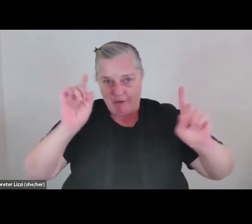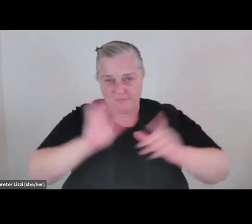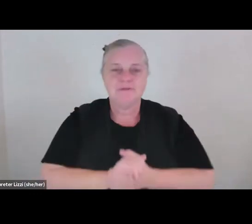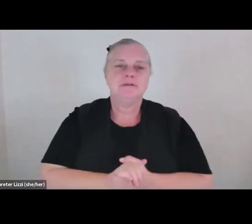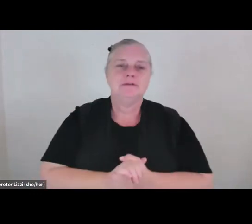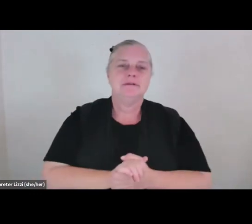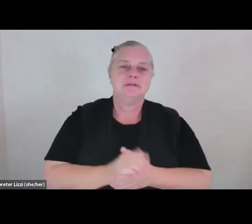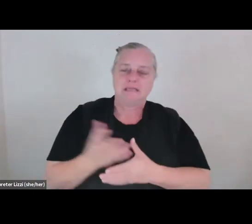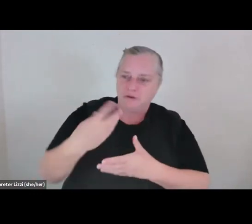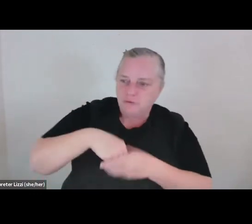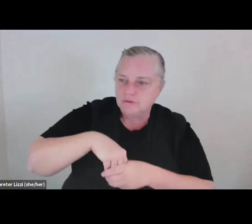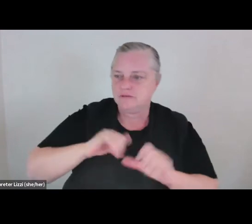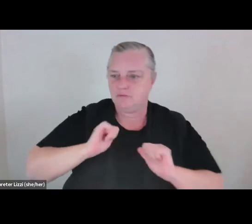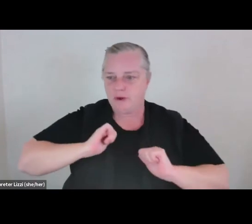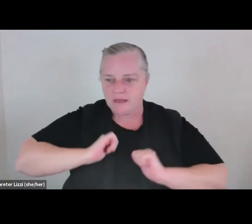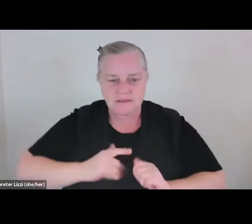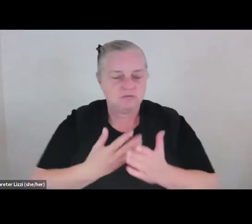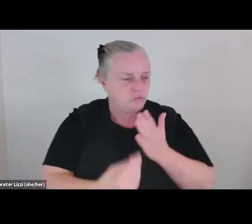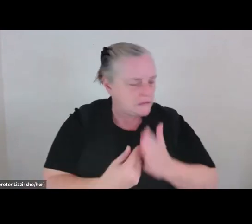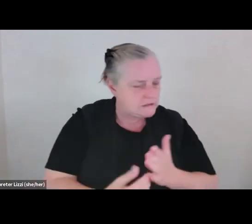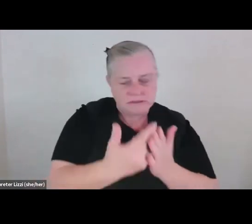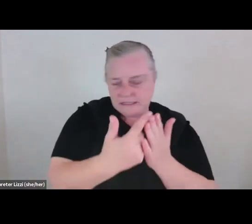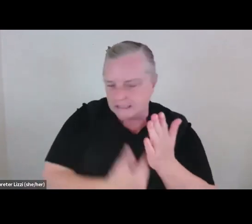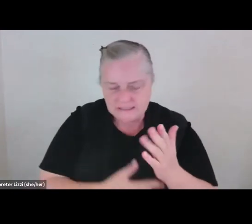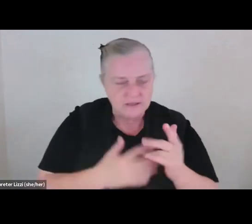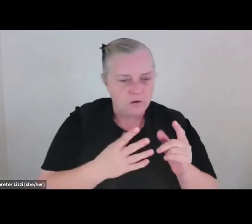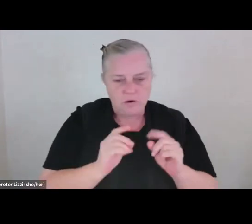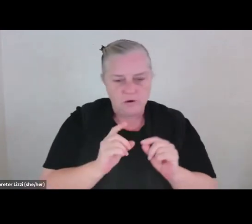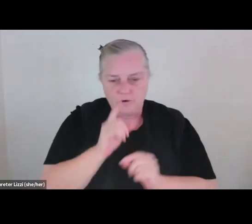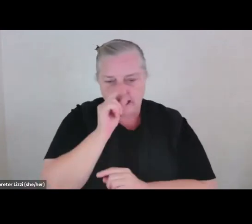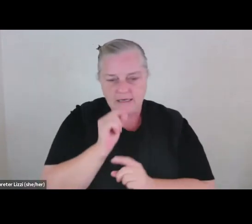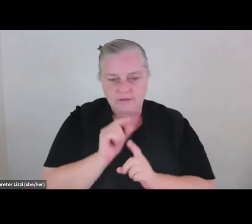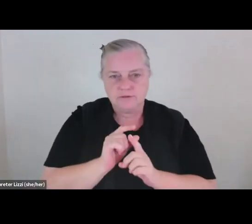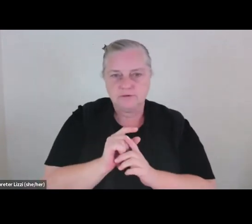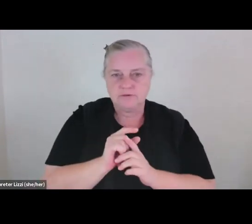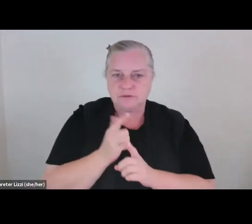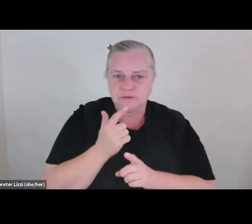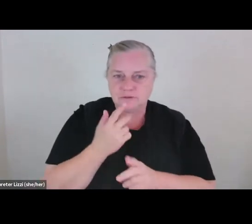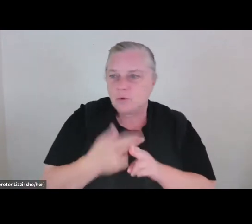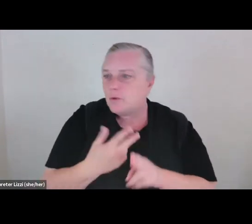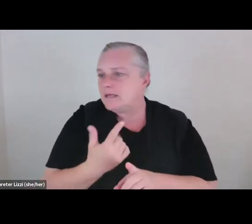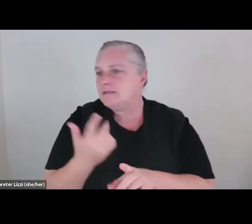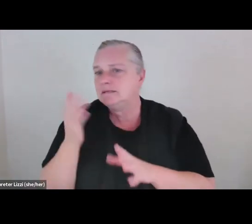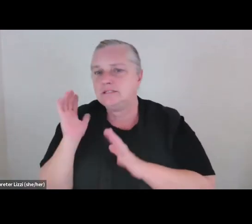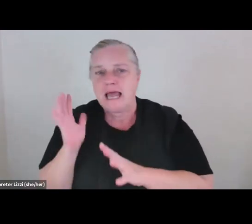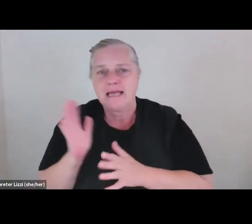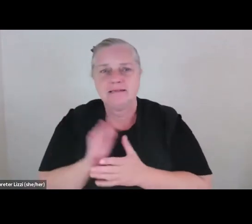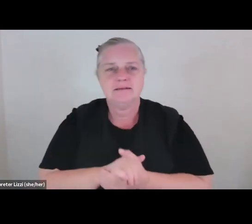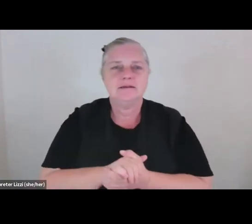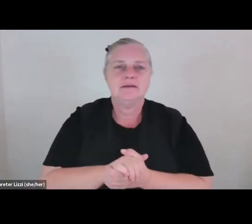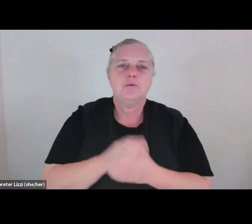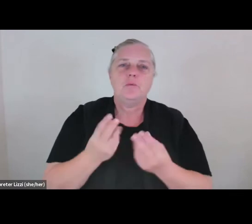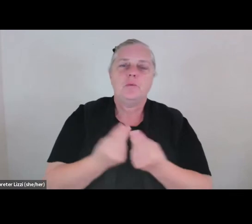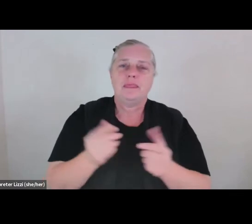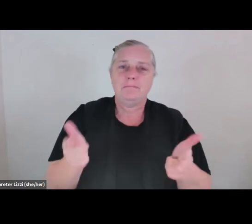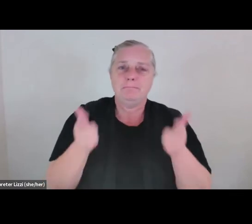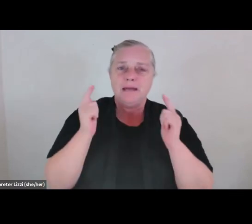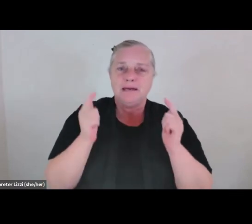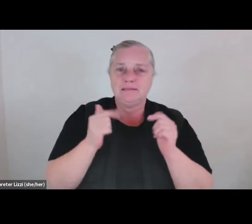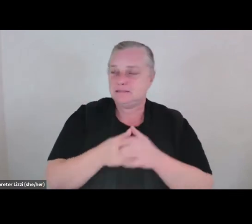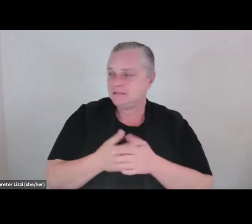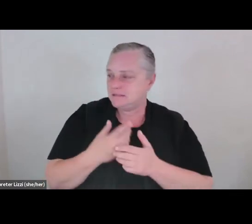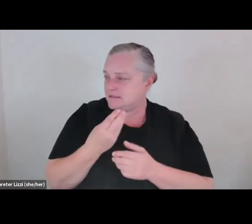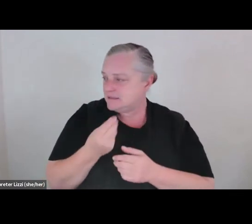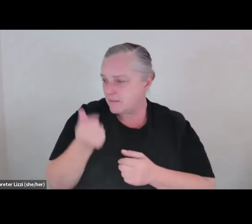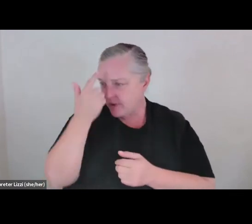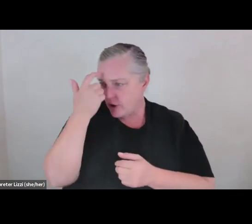give a resource list to our staff, or can you just have a quick chat with some of our managers to give us some tips around